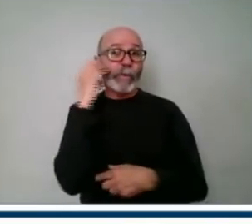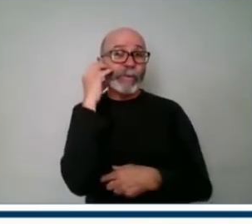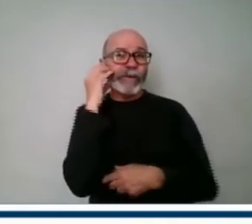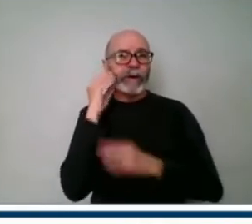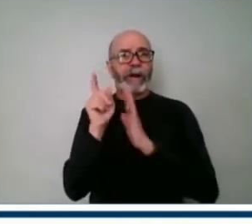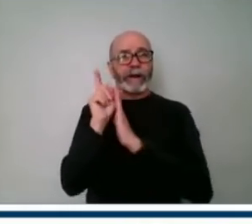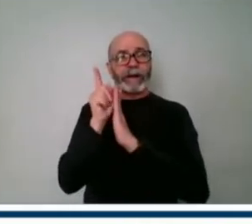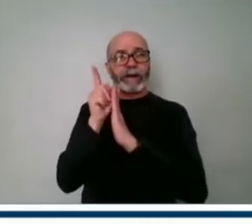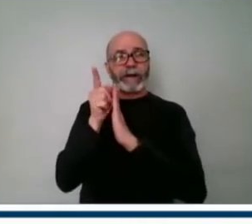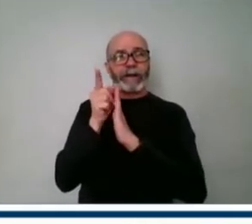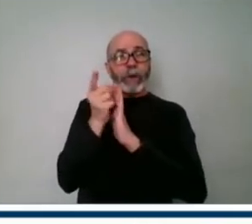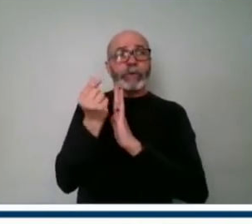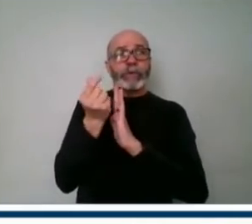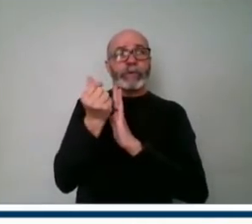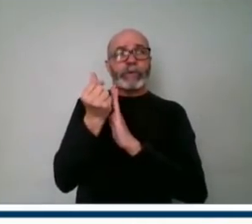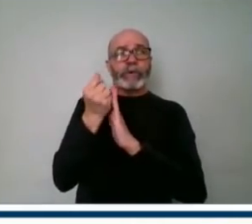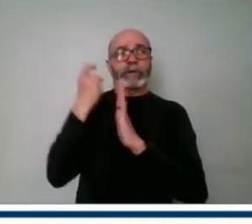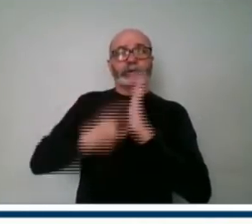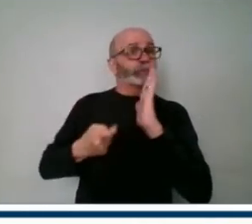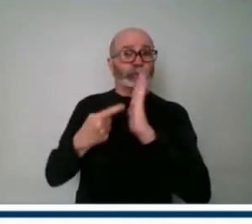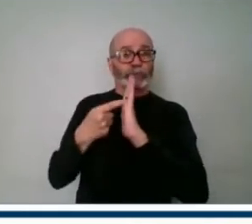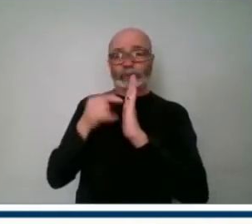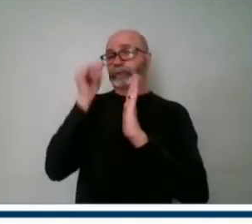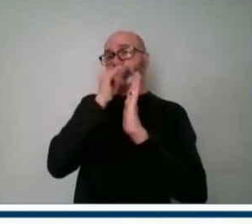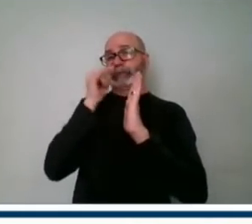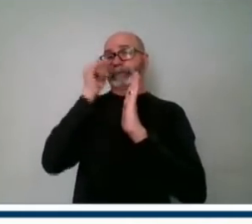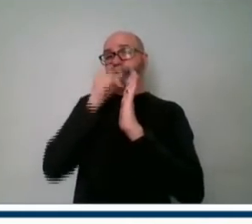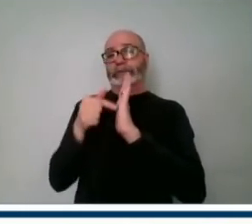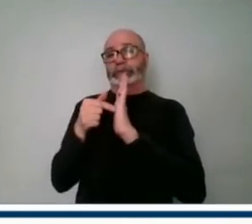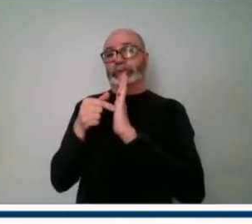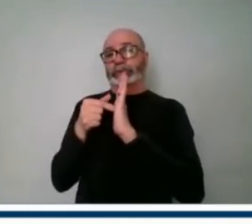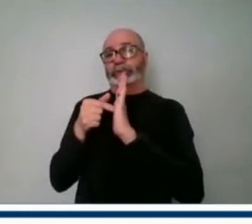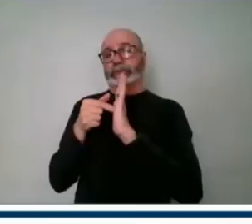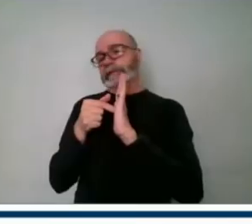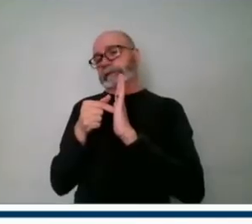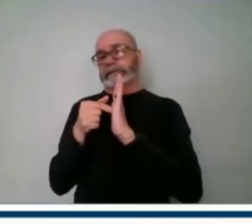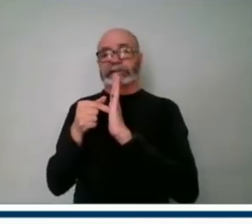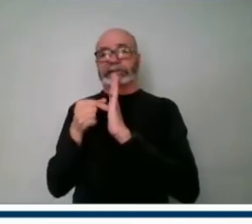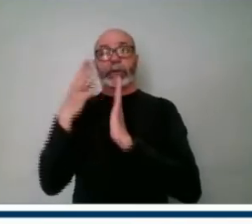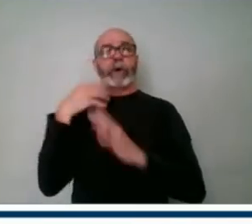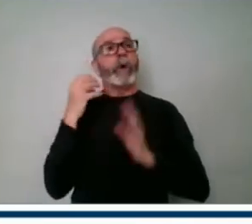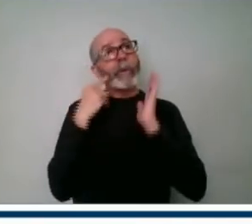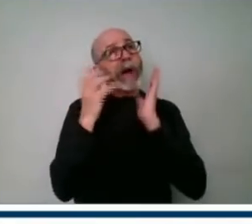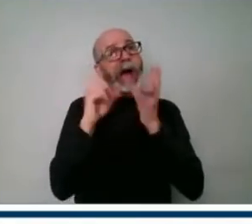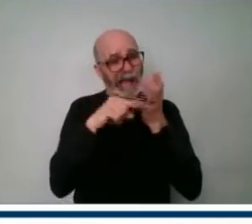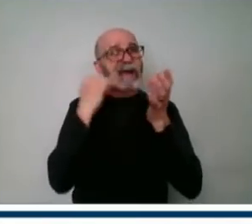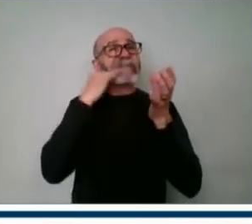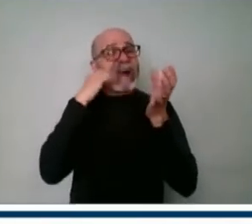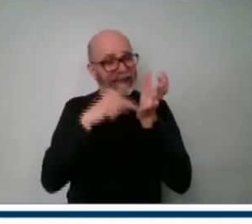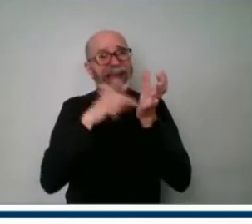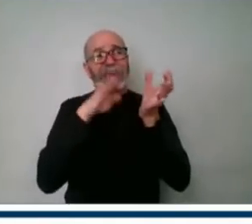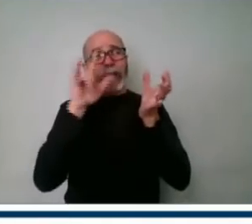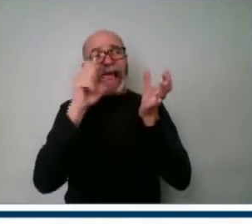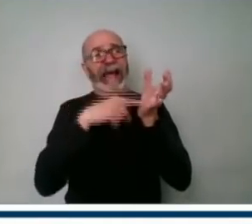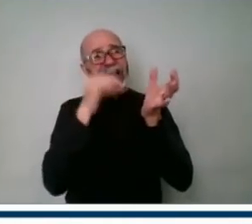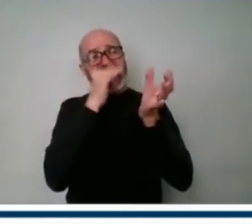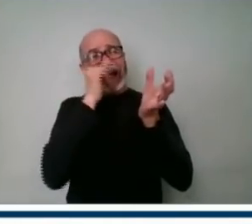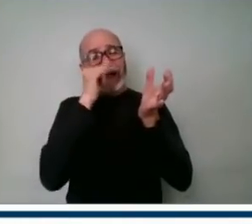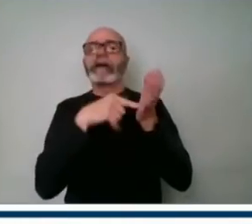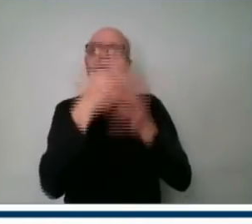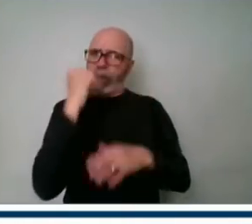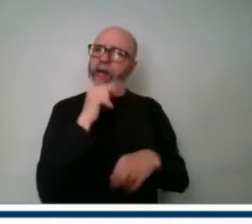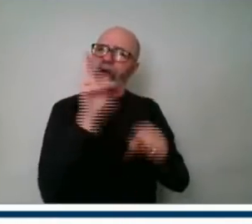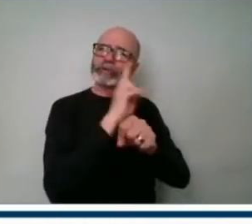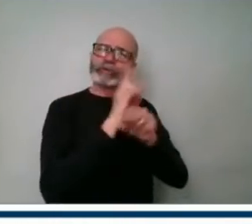phone provider while you're potentially waiting on hold. And also, we know that the peak times for the phone line are in the morning and